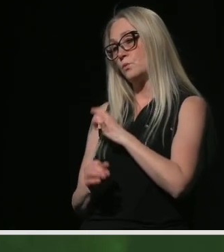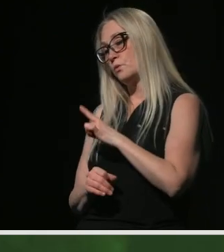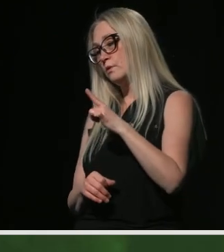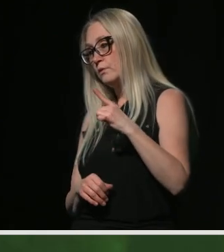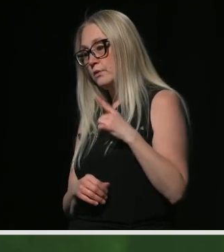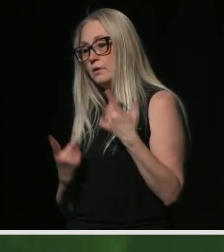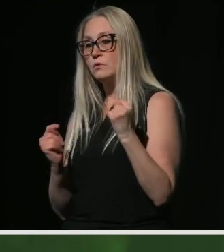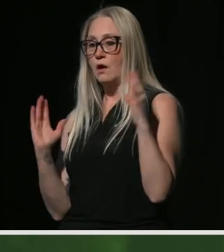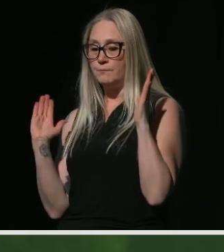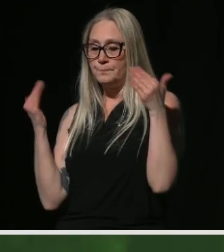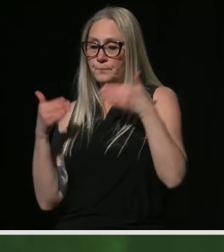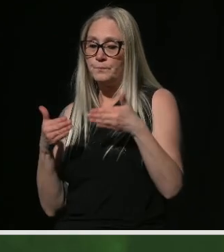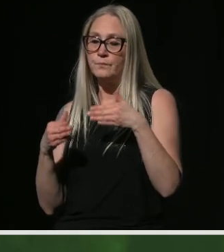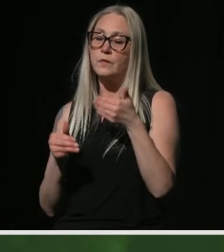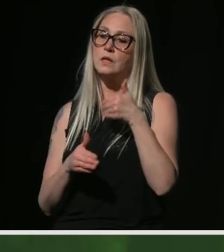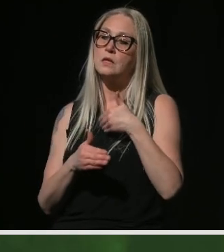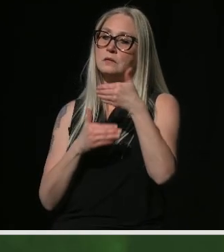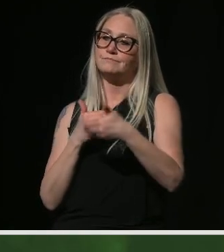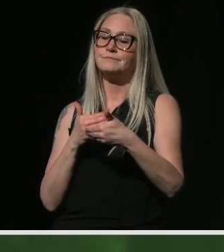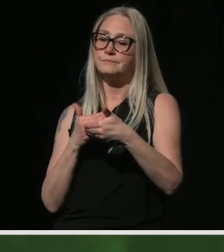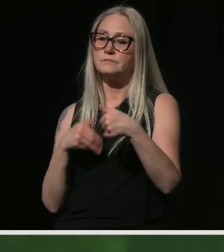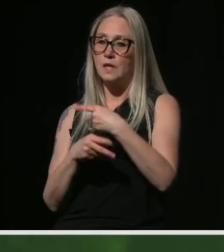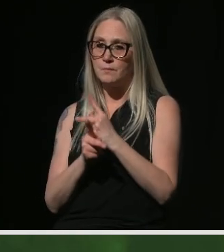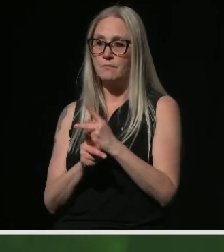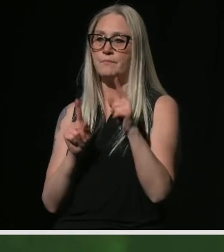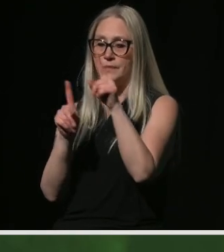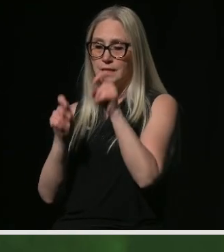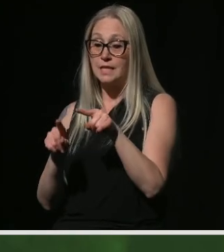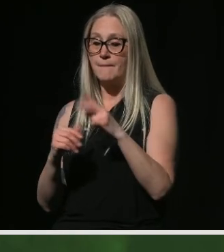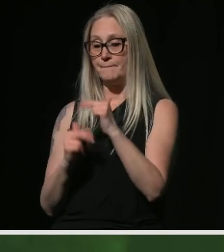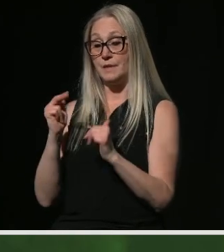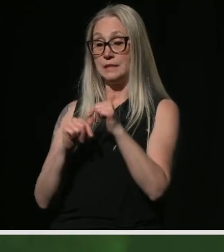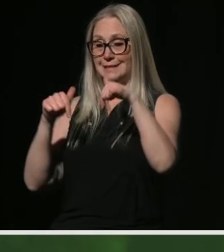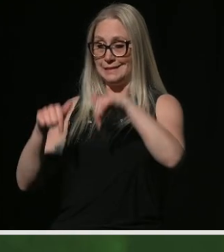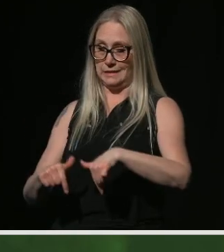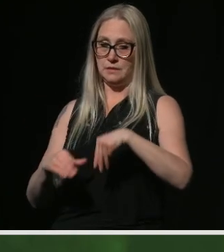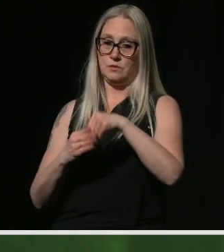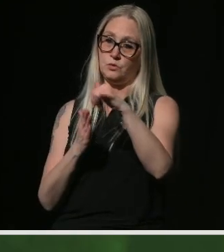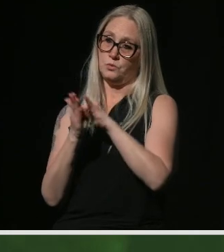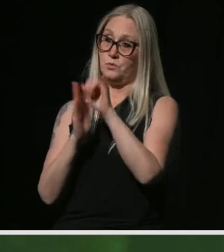to narrow down what the next product would be, and we would test that and build it right here in New York State.